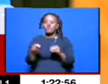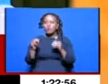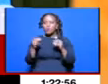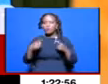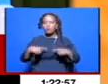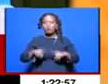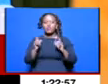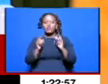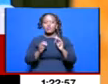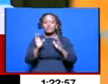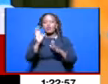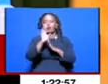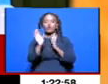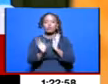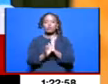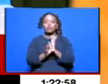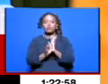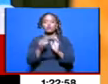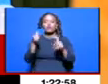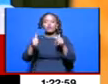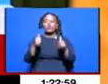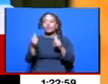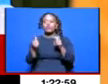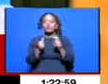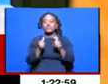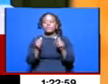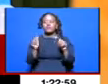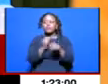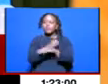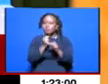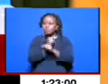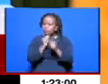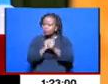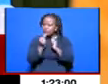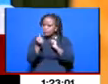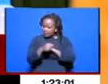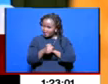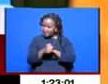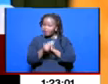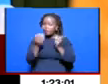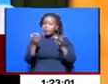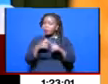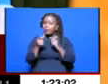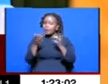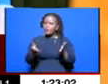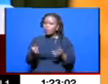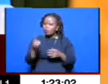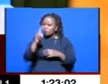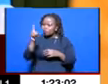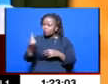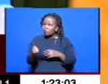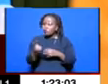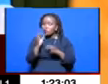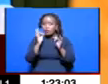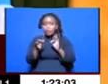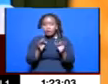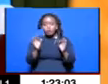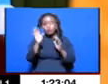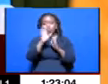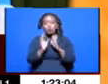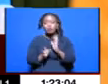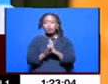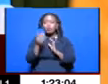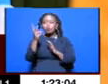Constitution that is unamendable. The question for us to ask is whether the Constitution of 2010